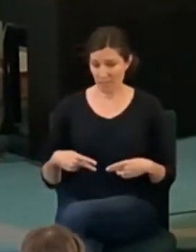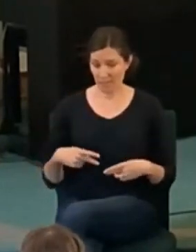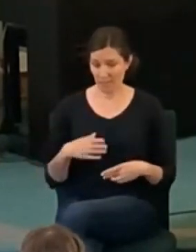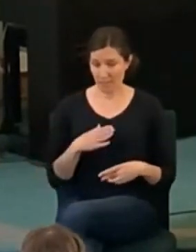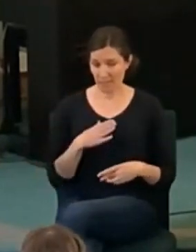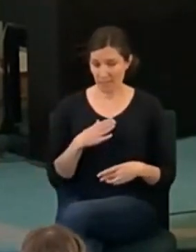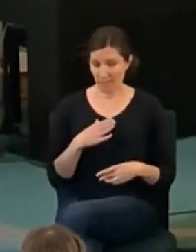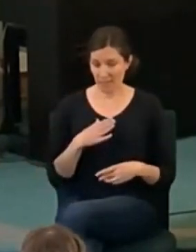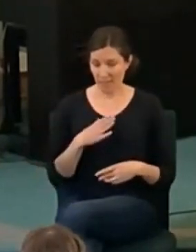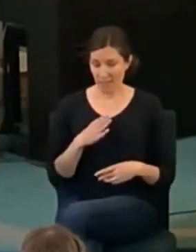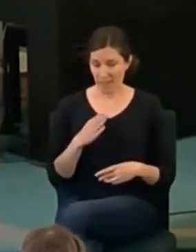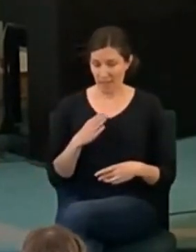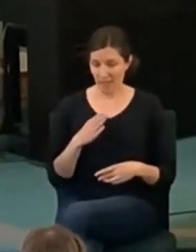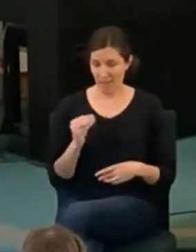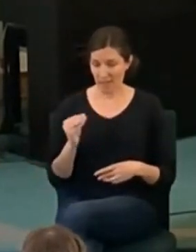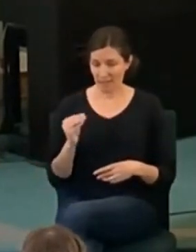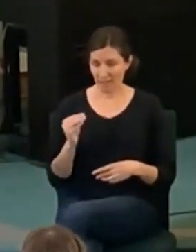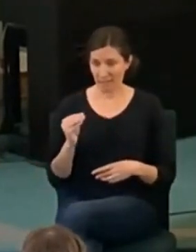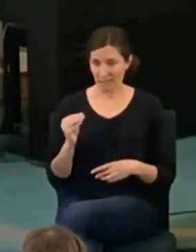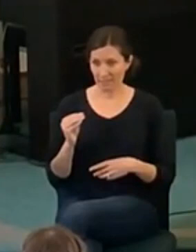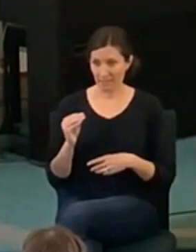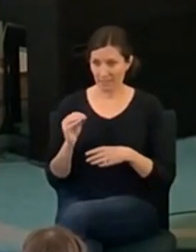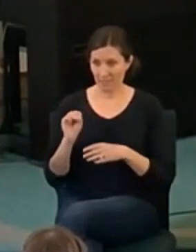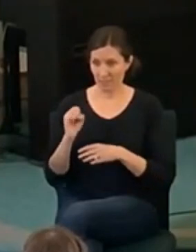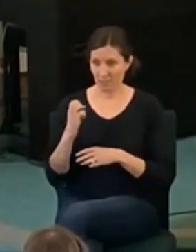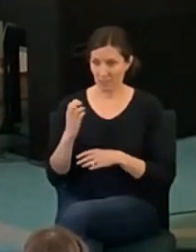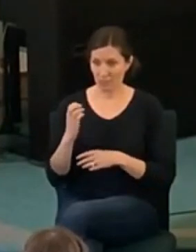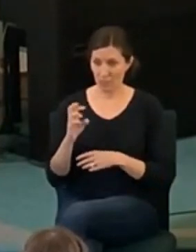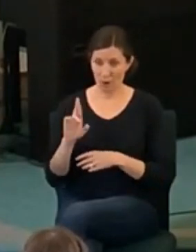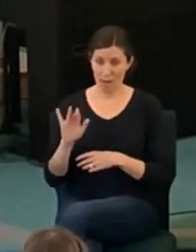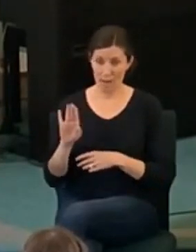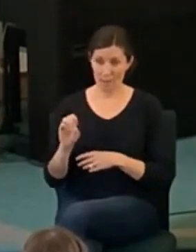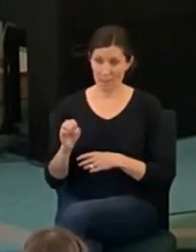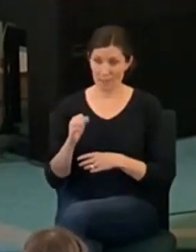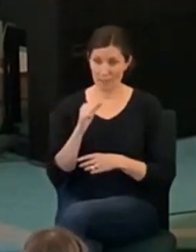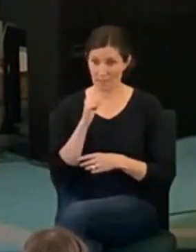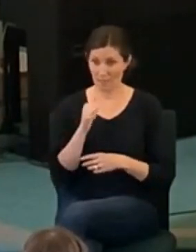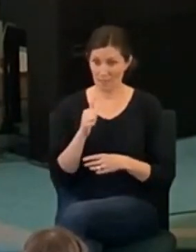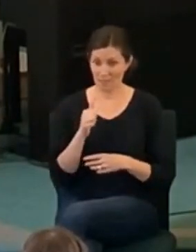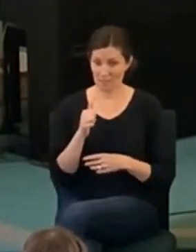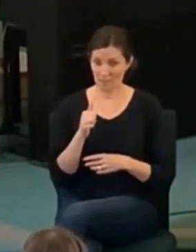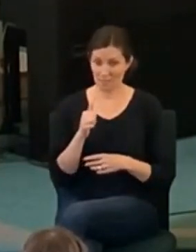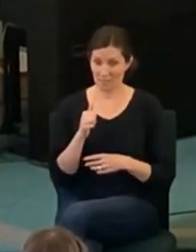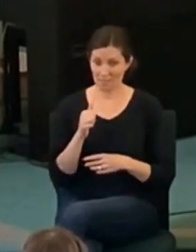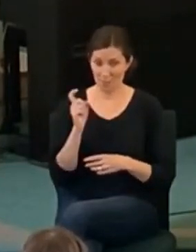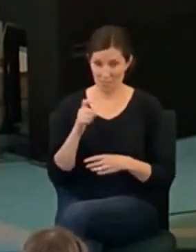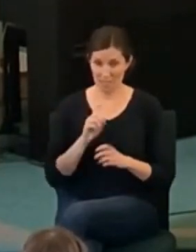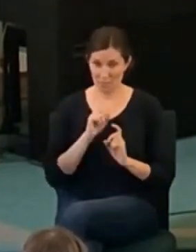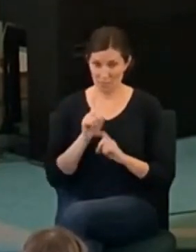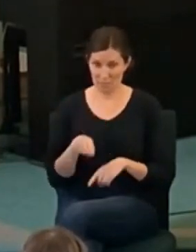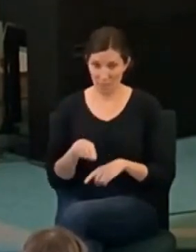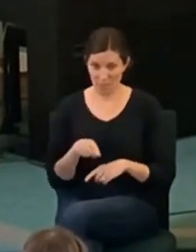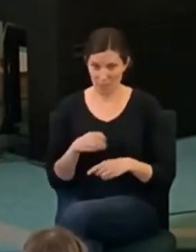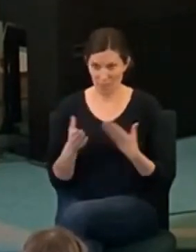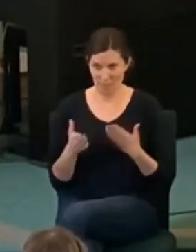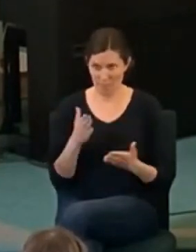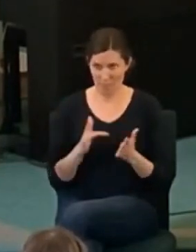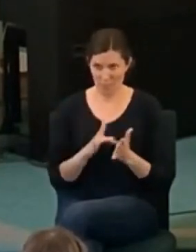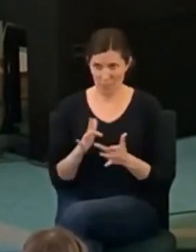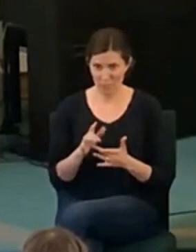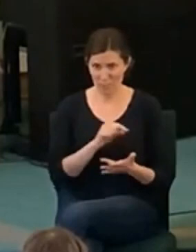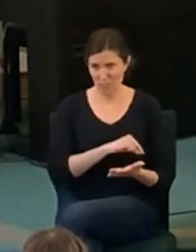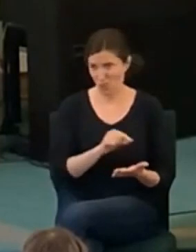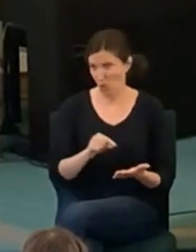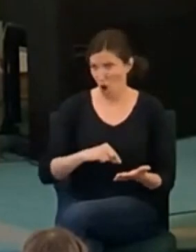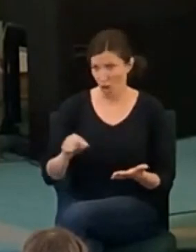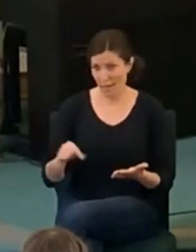in the dirt. He could have been writing scripture out for them to see. He could have been writing signs. John Calvin, in his commentary,